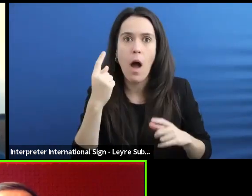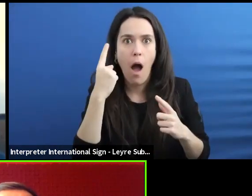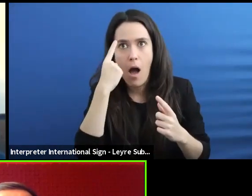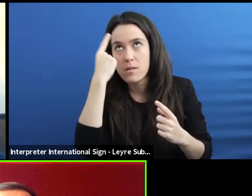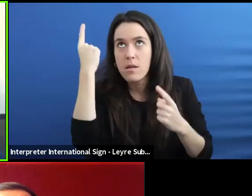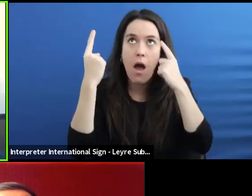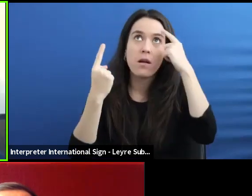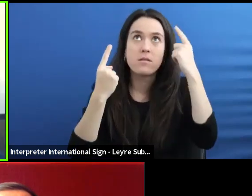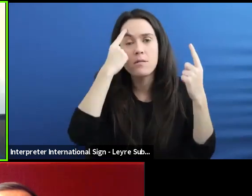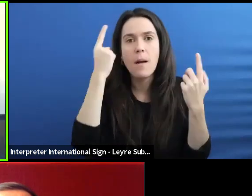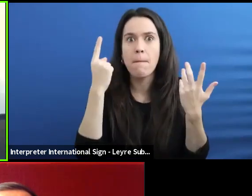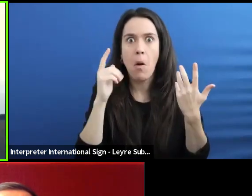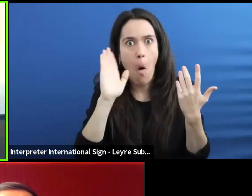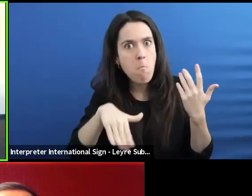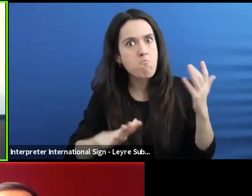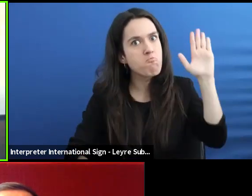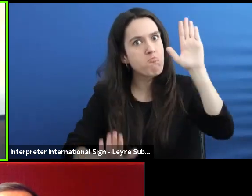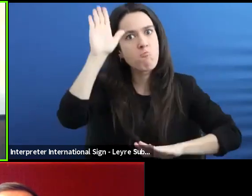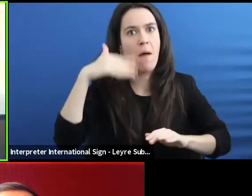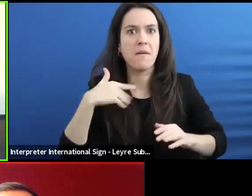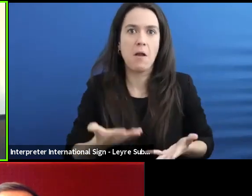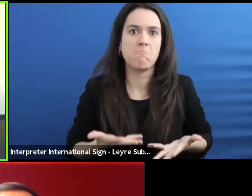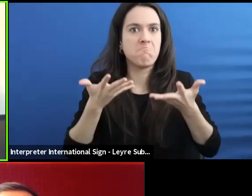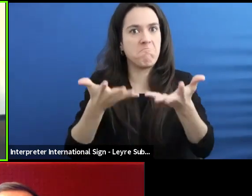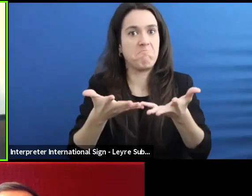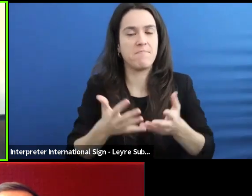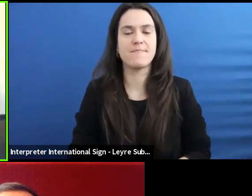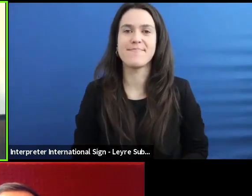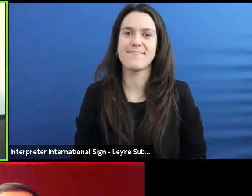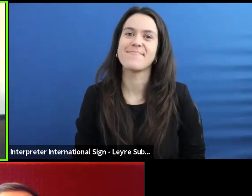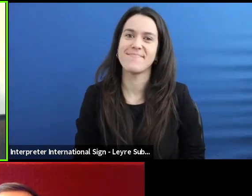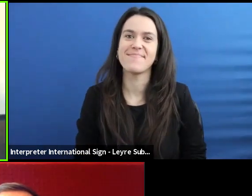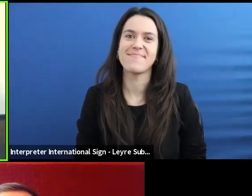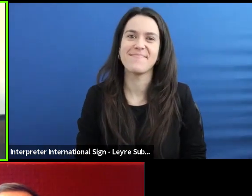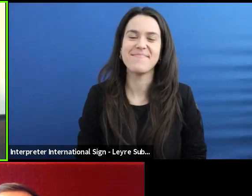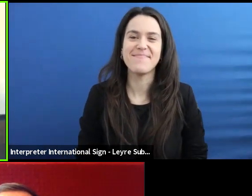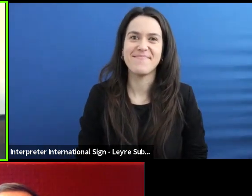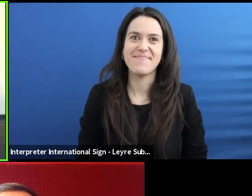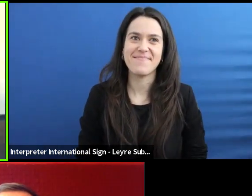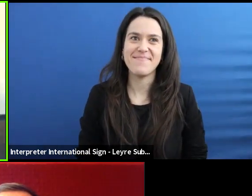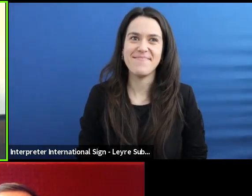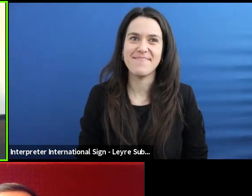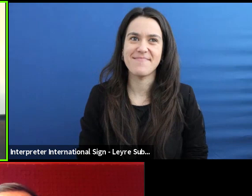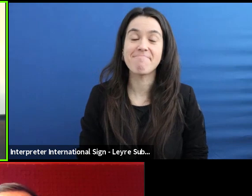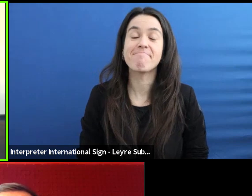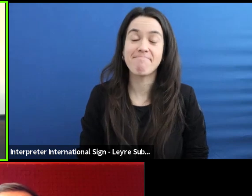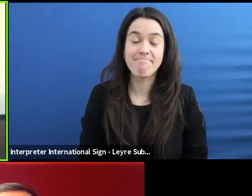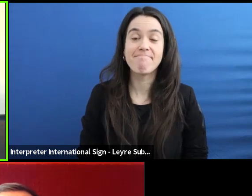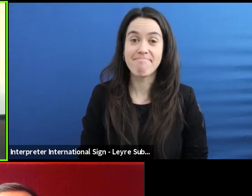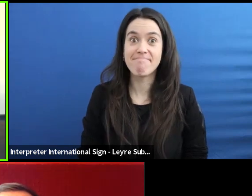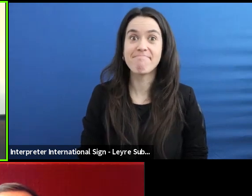step forward, we have to do this together. And in that sense, Alison, she